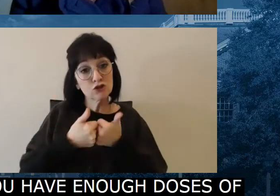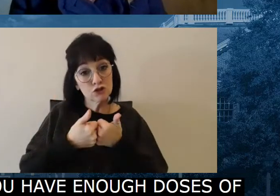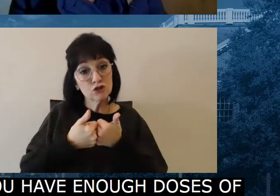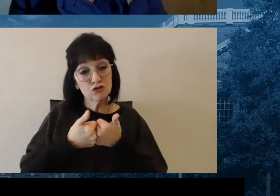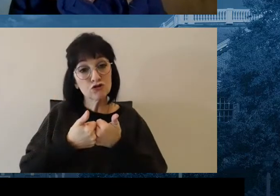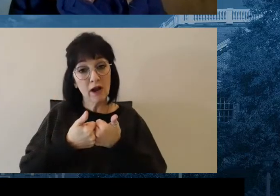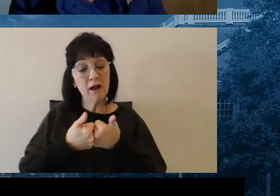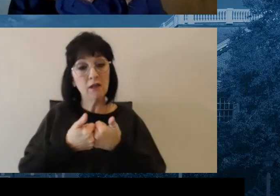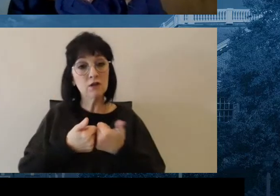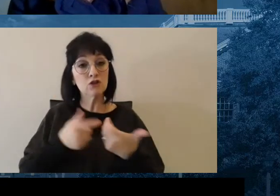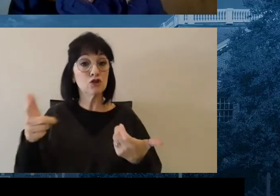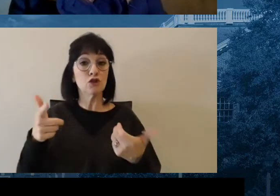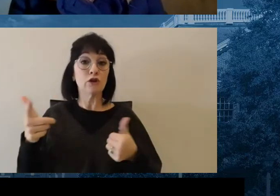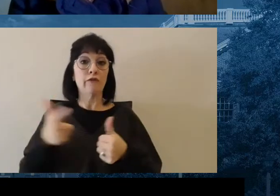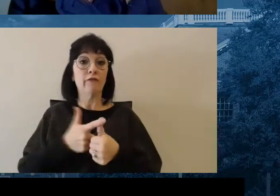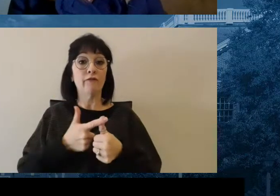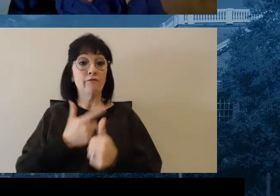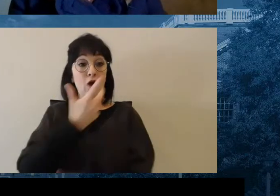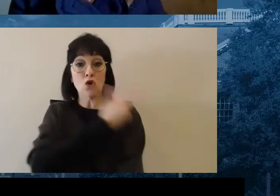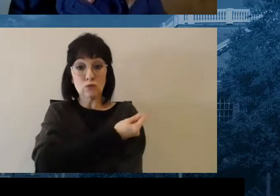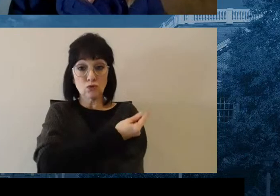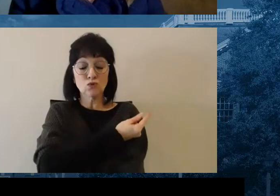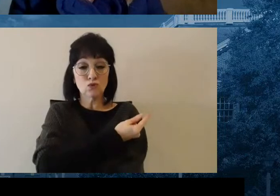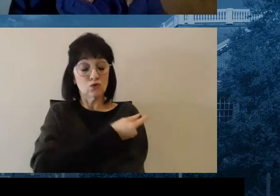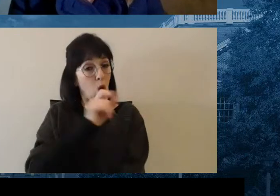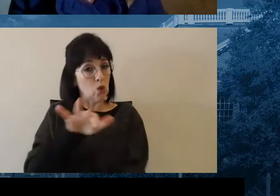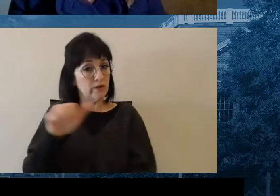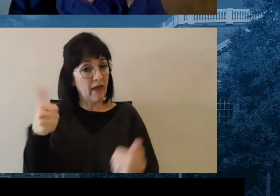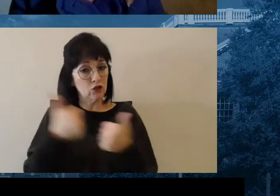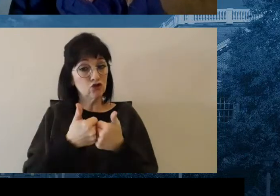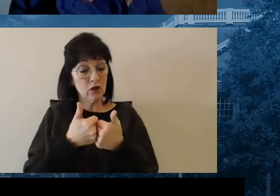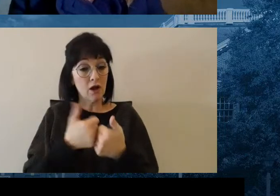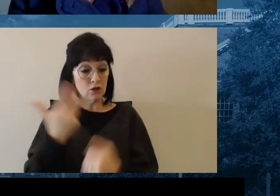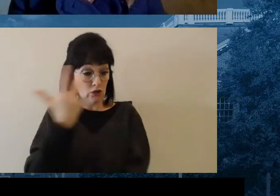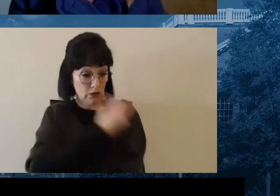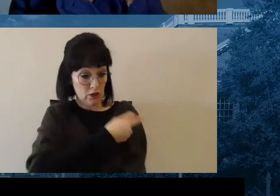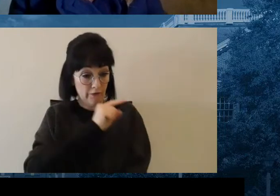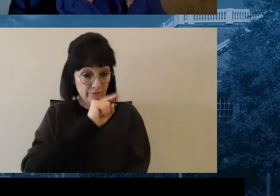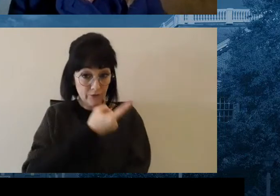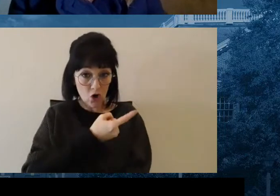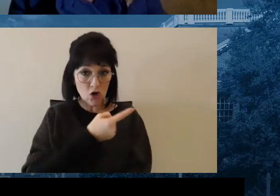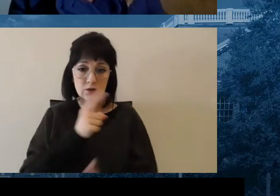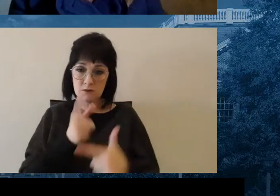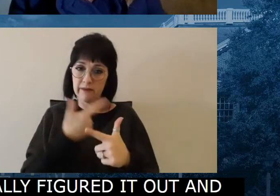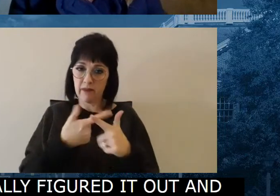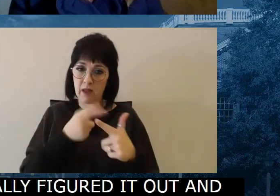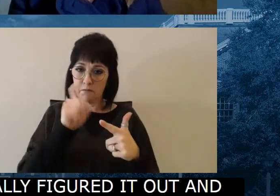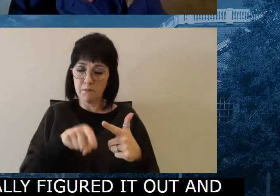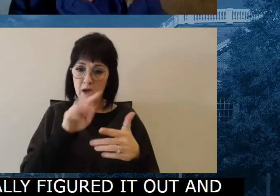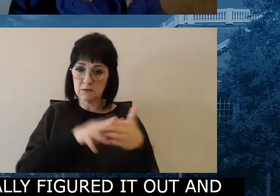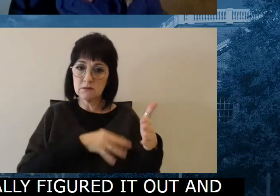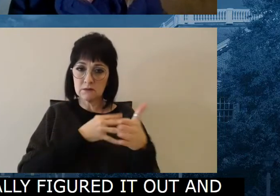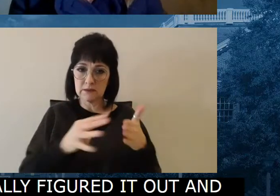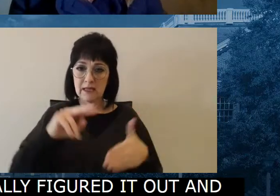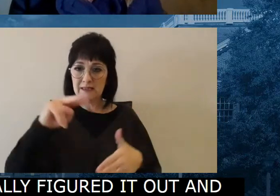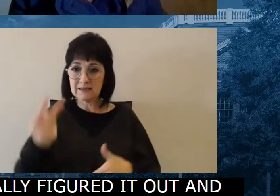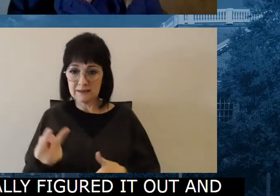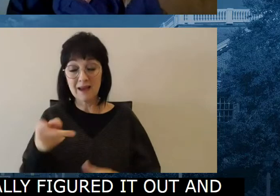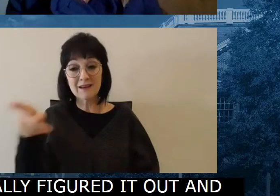first doses, is you've got to replicate it, you know, down the road. Now, we used the Dover Downs to fulfill